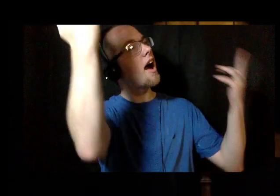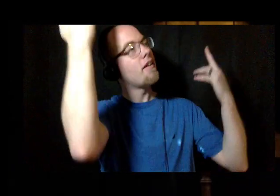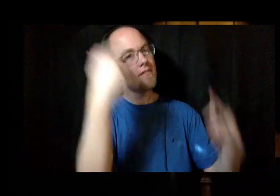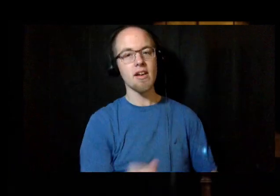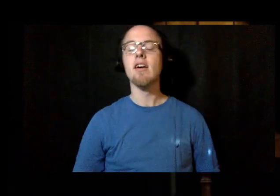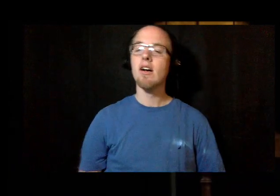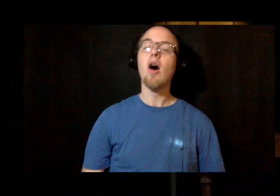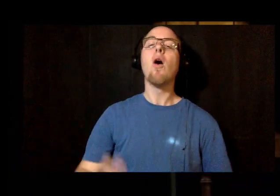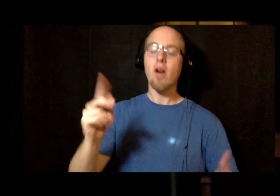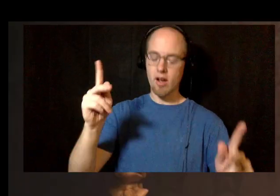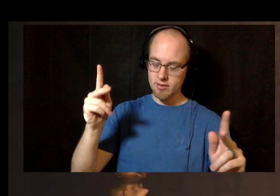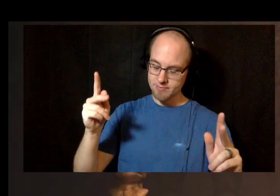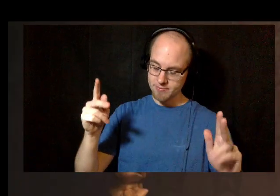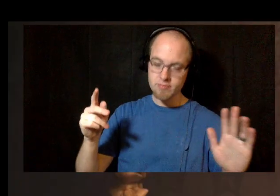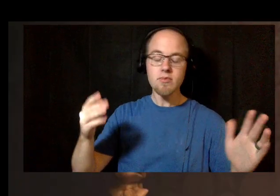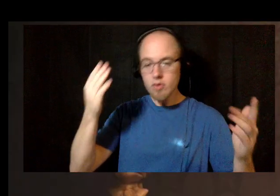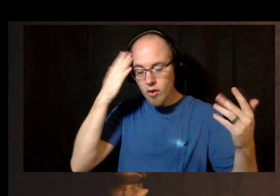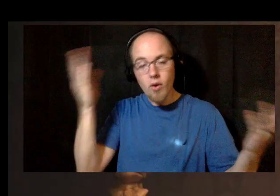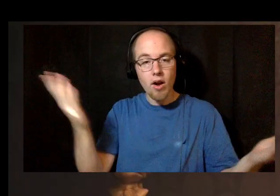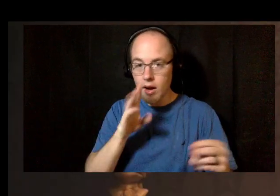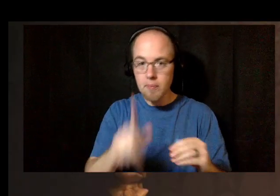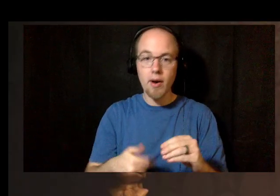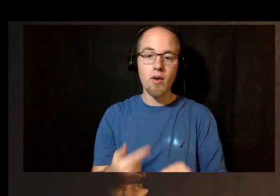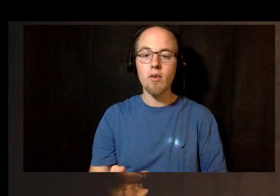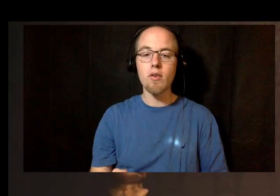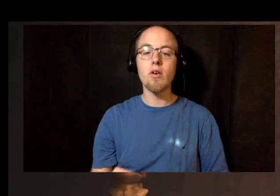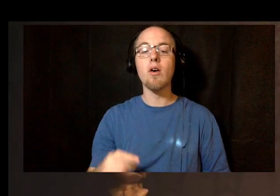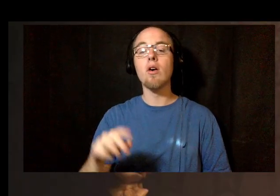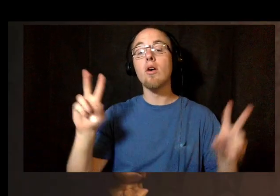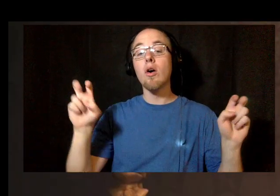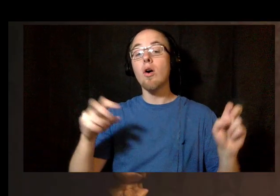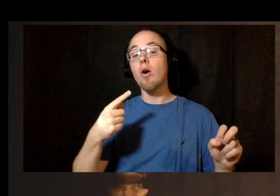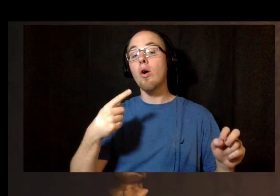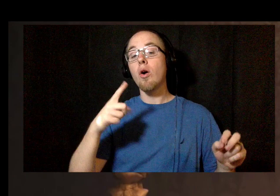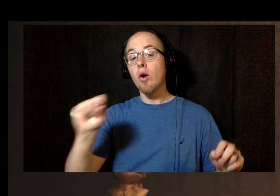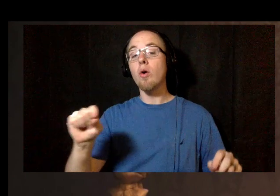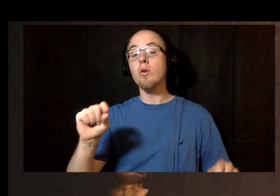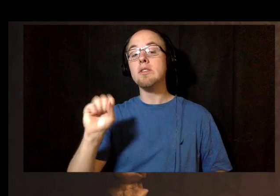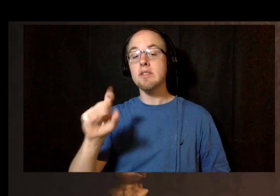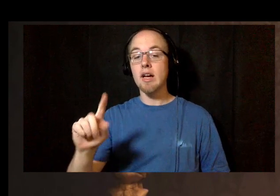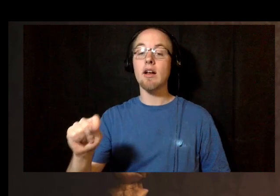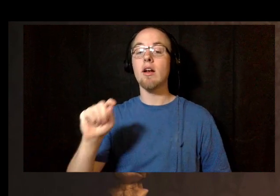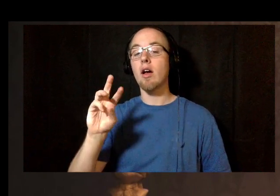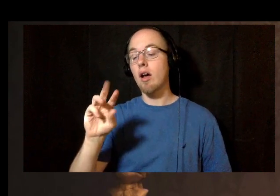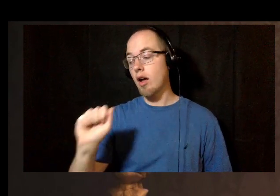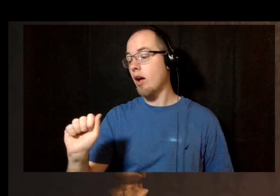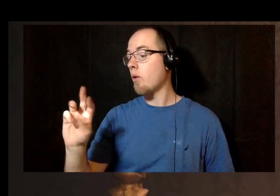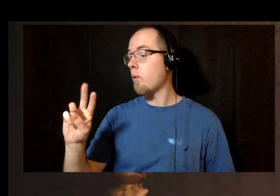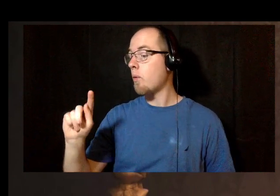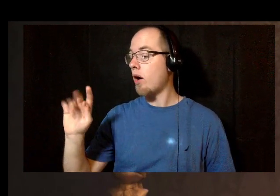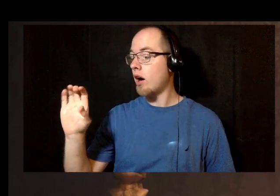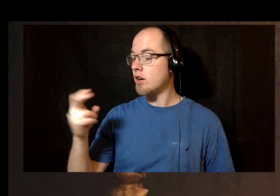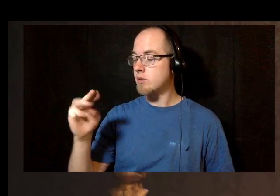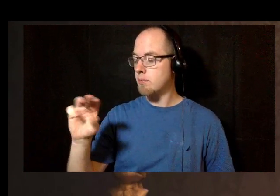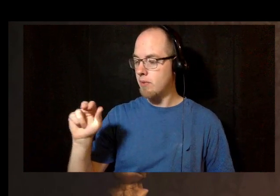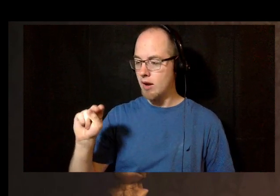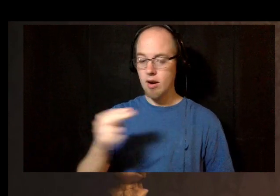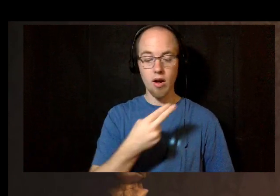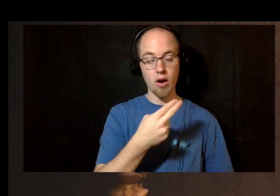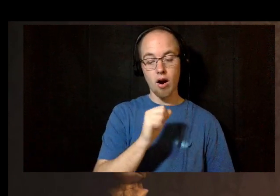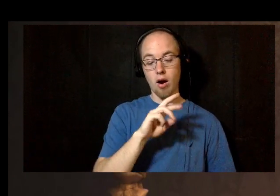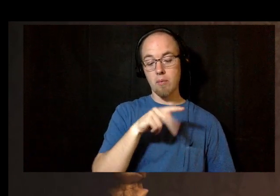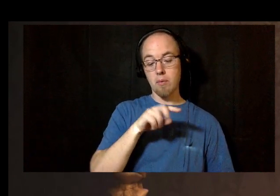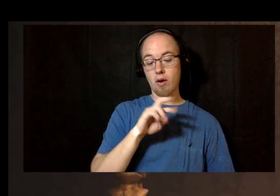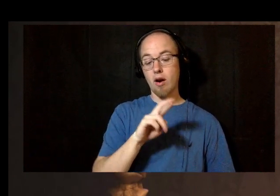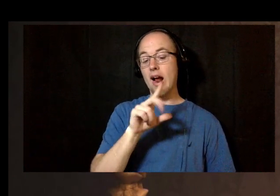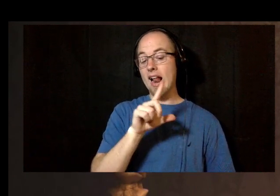For those of you who haven't, if you don't know what I'm talking about, Go Set a Watchman was the Harper Lee book that came out last year, right? And if you don't know the backstory, all right, I'll just fill